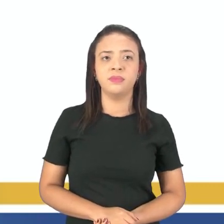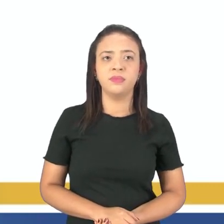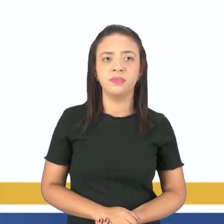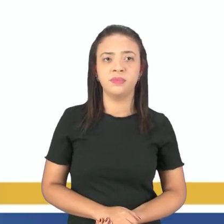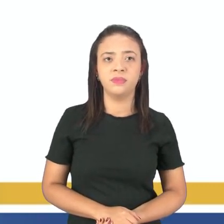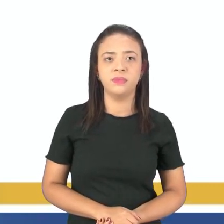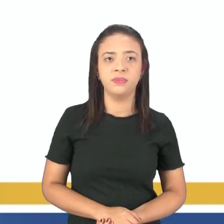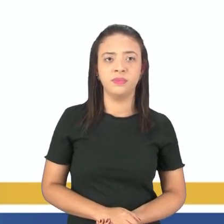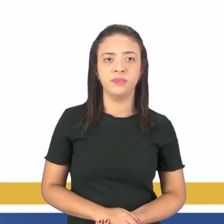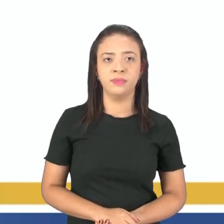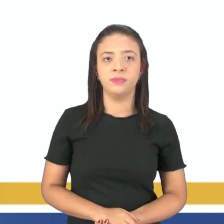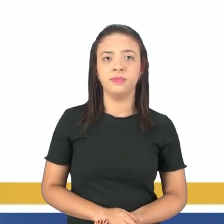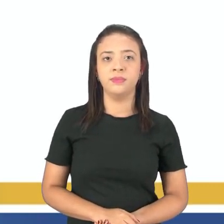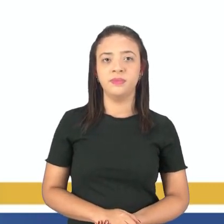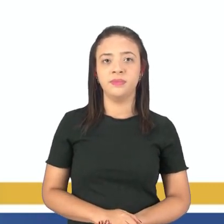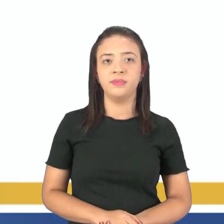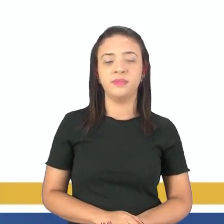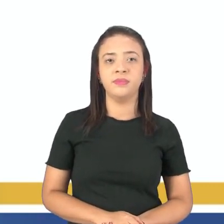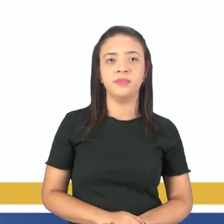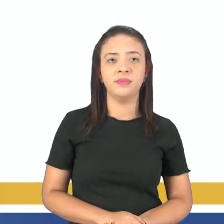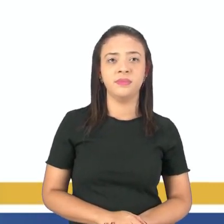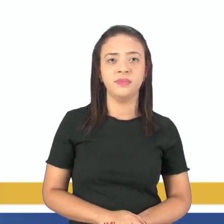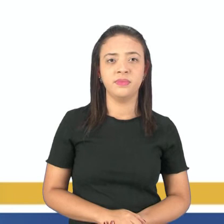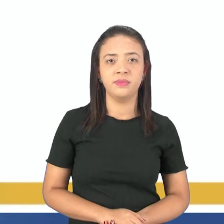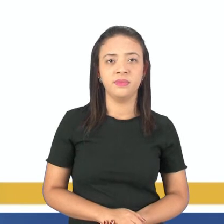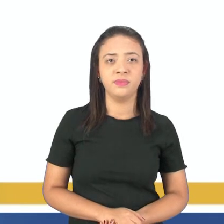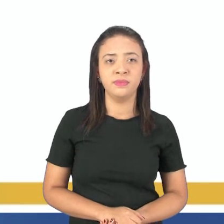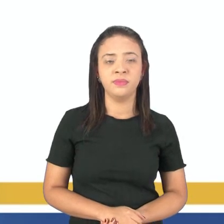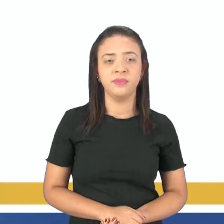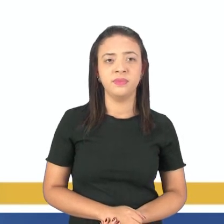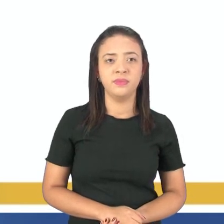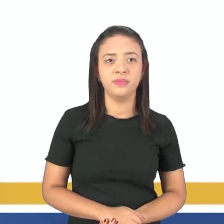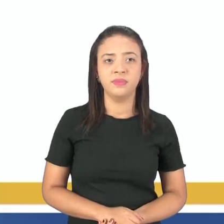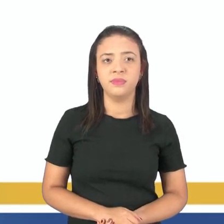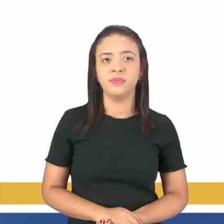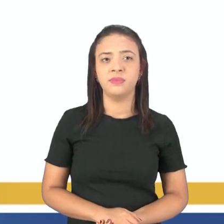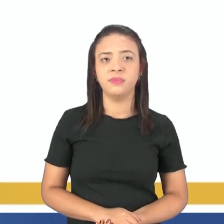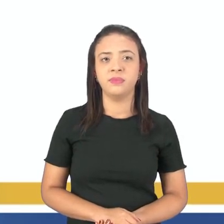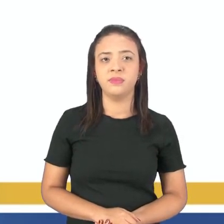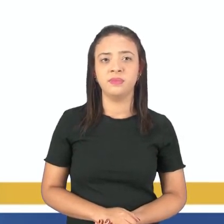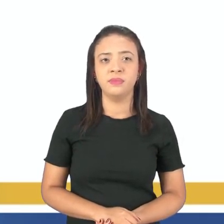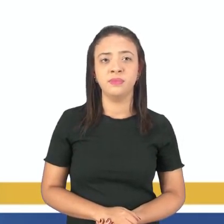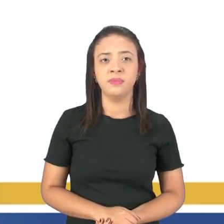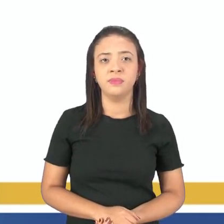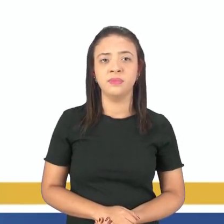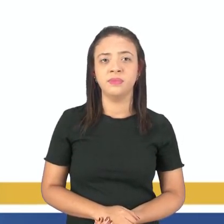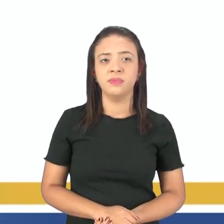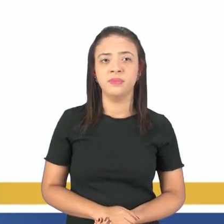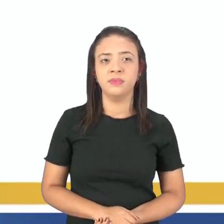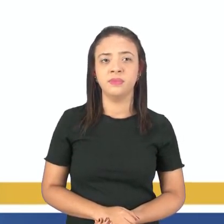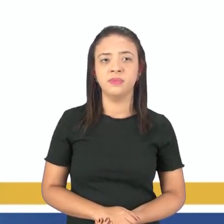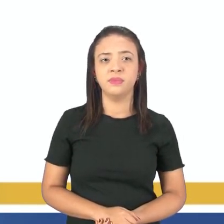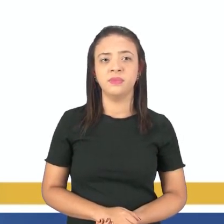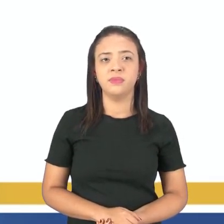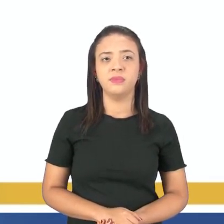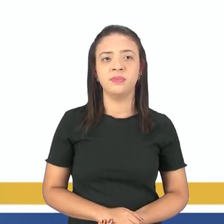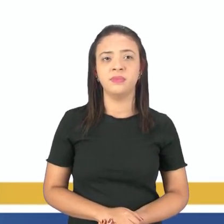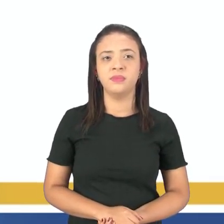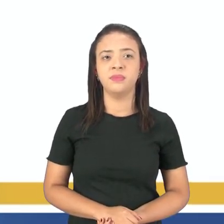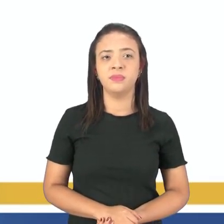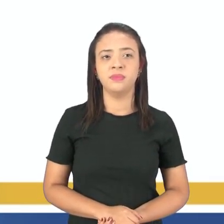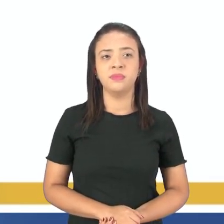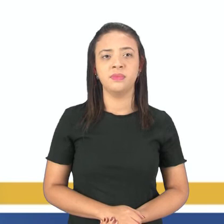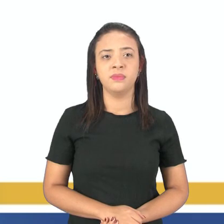you. I wish nothing but the best for you, too. Don't forget me, I beg. I remember